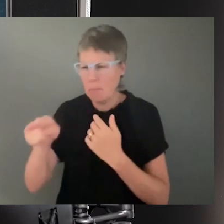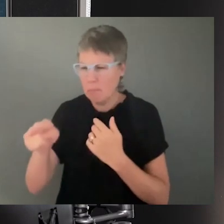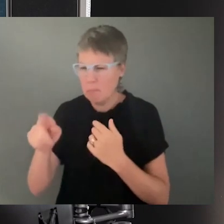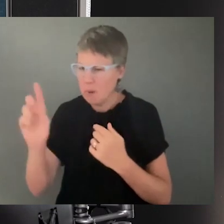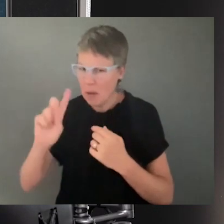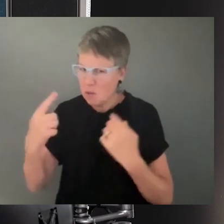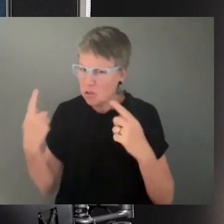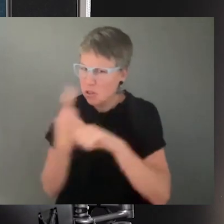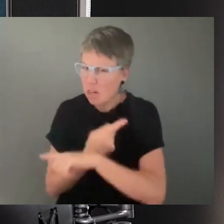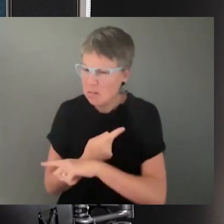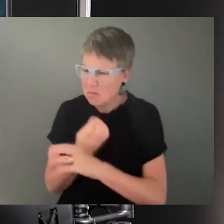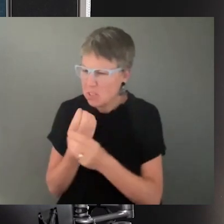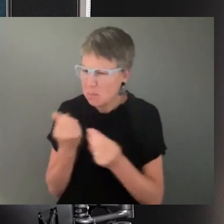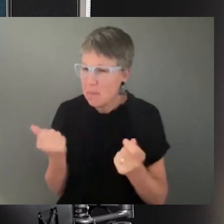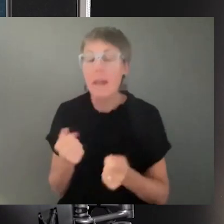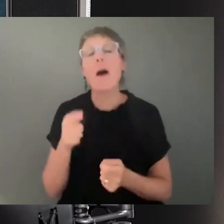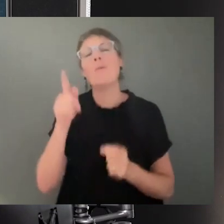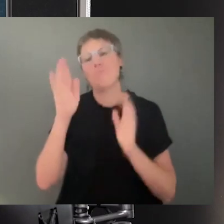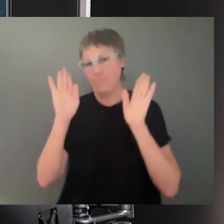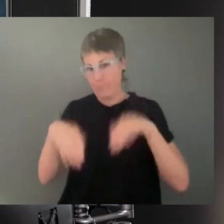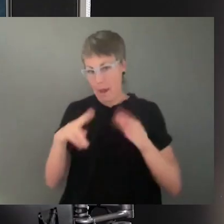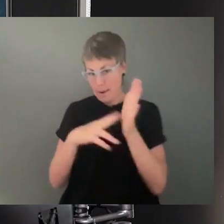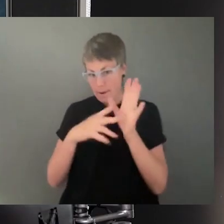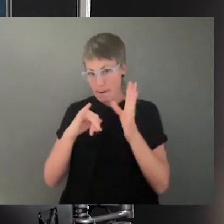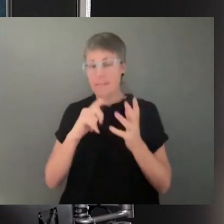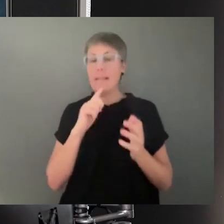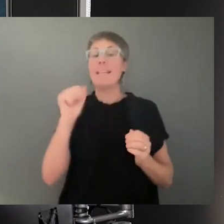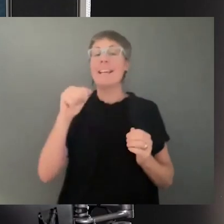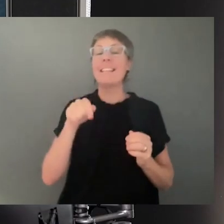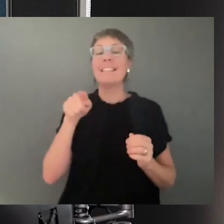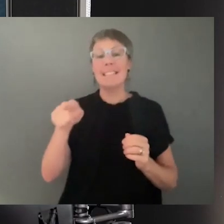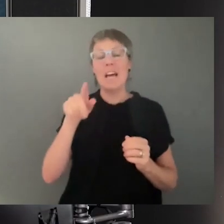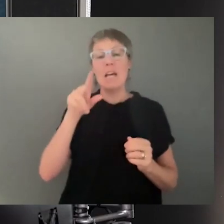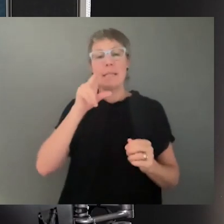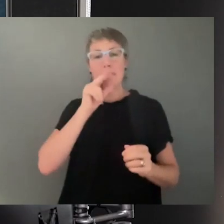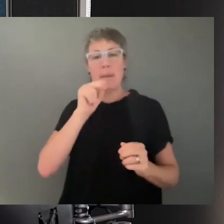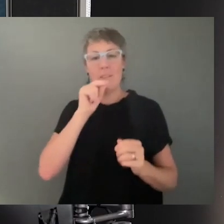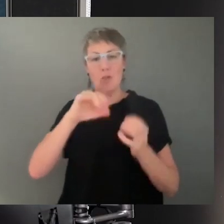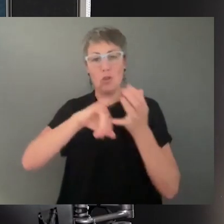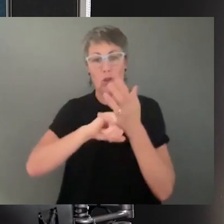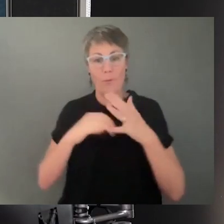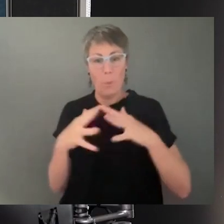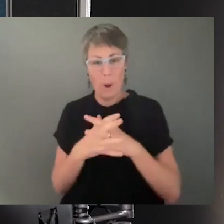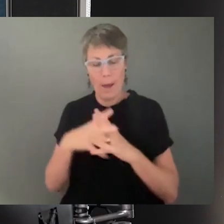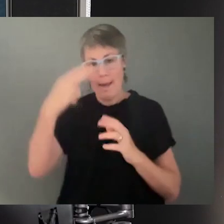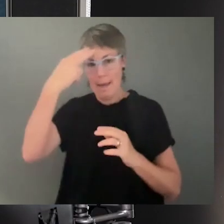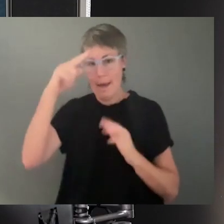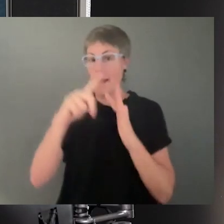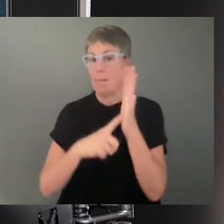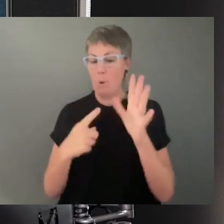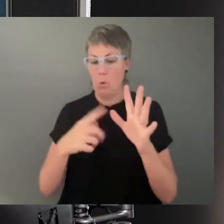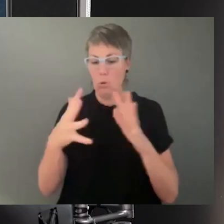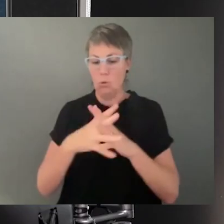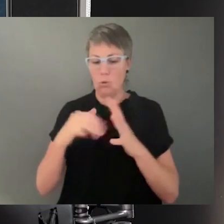How has that changed now? Yeah, so the technology for context that you're referring to is the name of the speech software. It's called That's